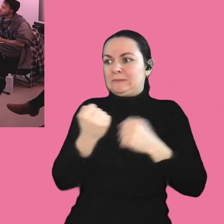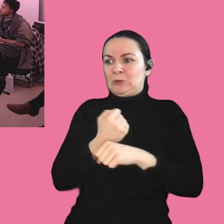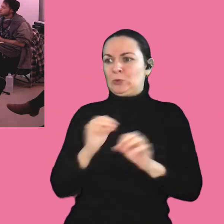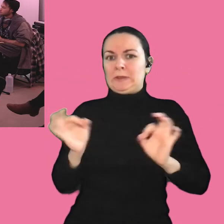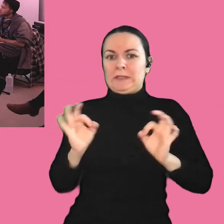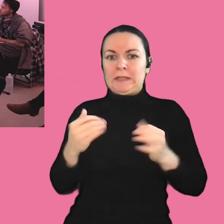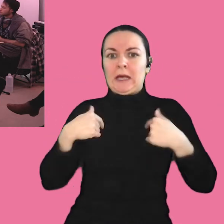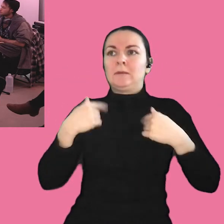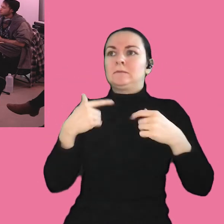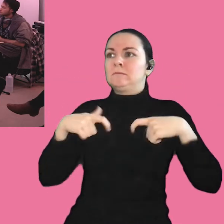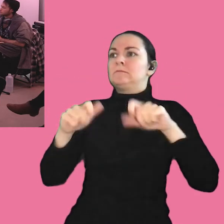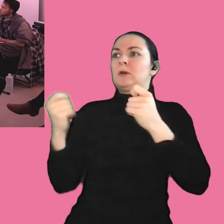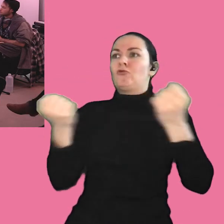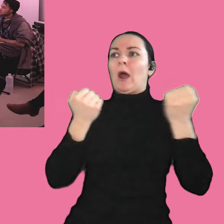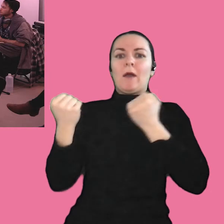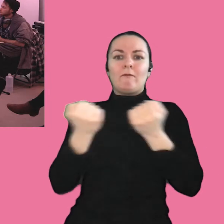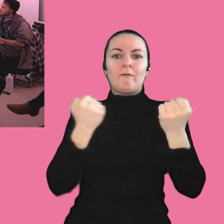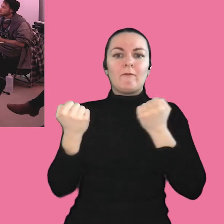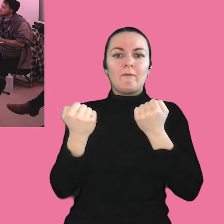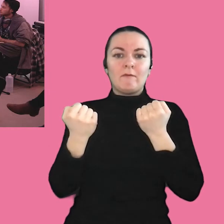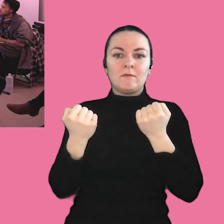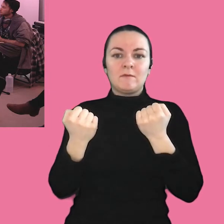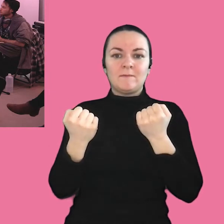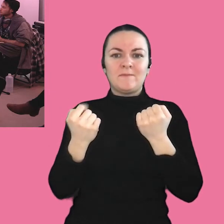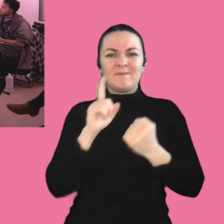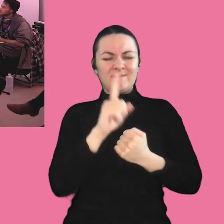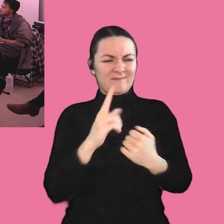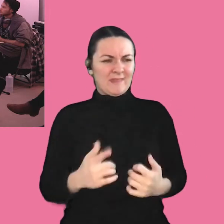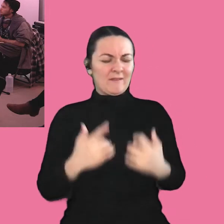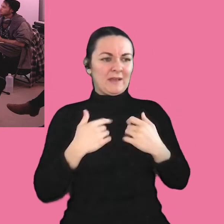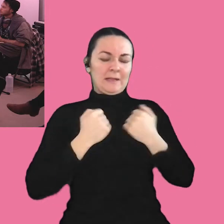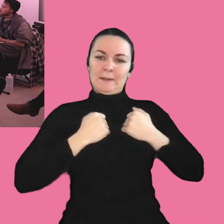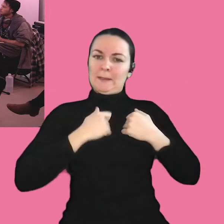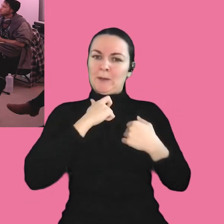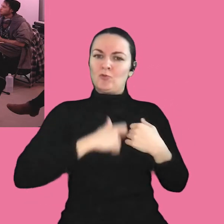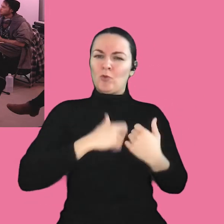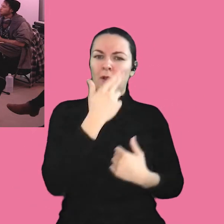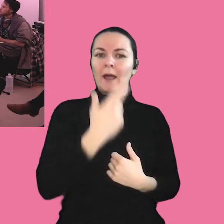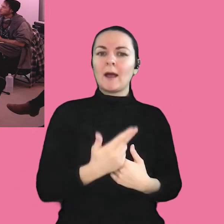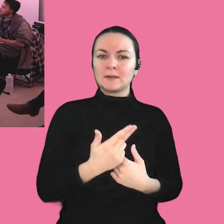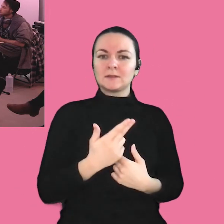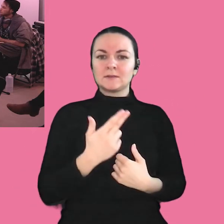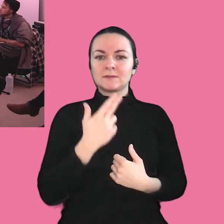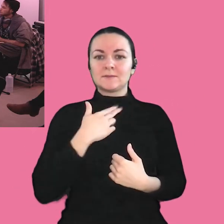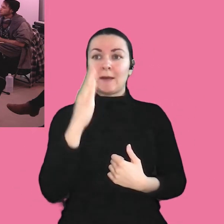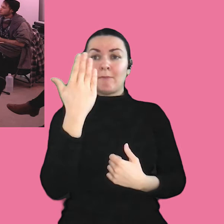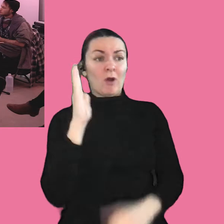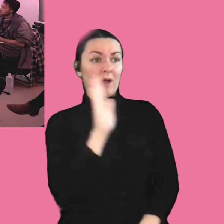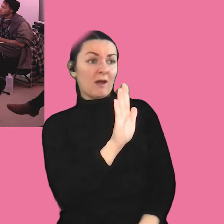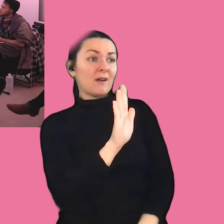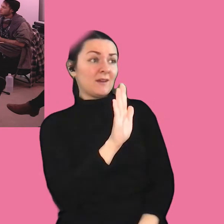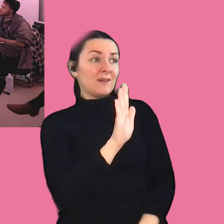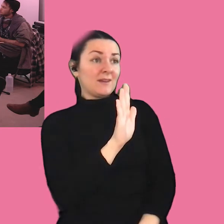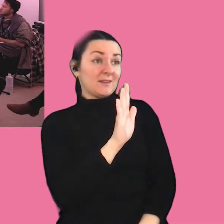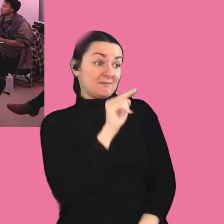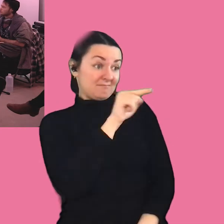and really, really strong foundations. But when questions are asked about climate change or about these things, often the community